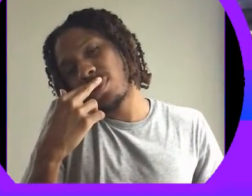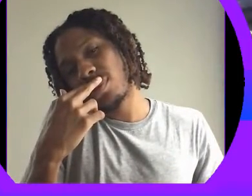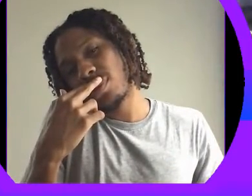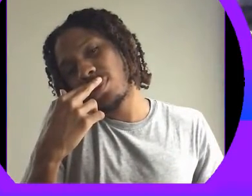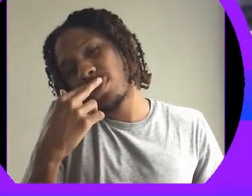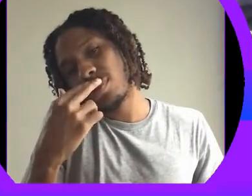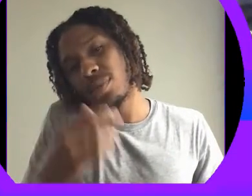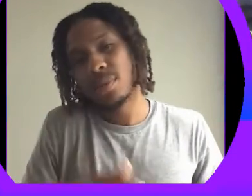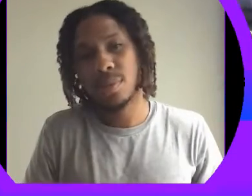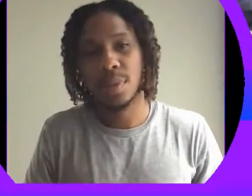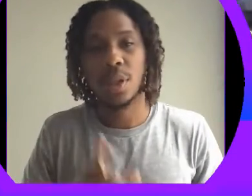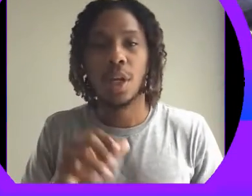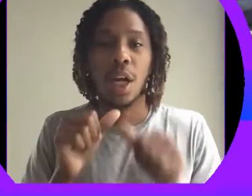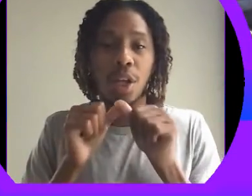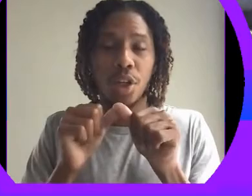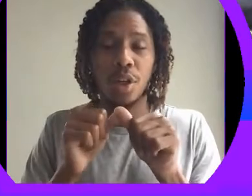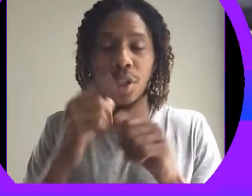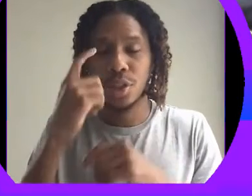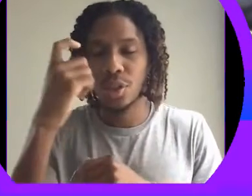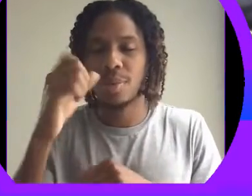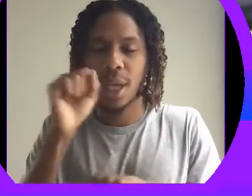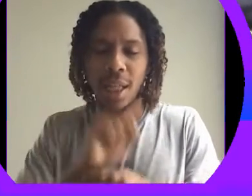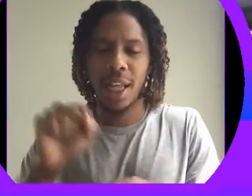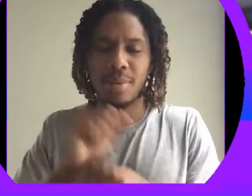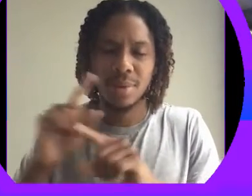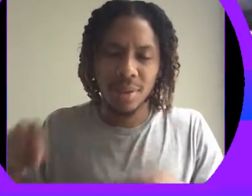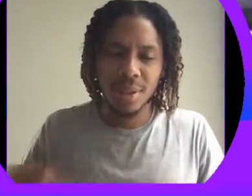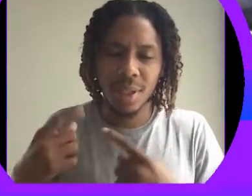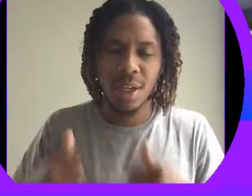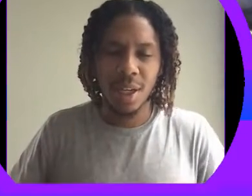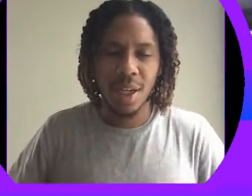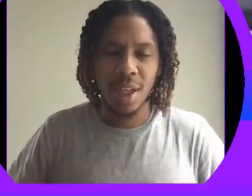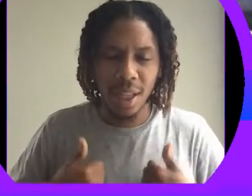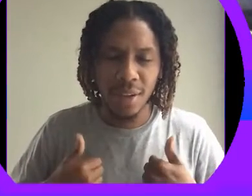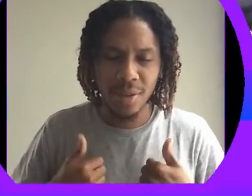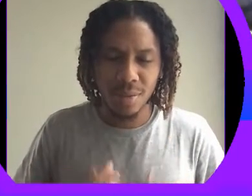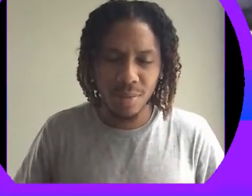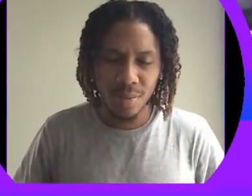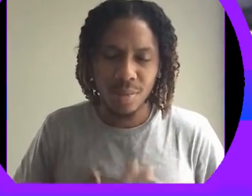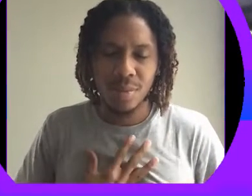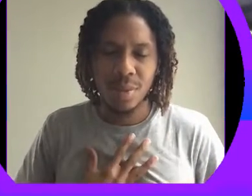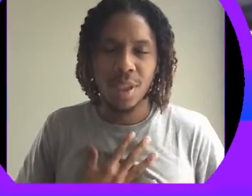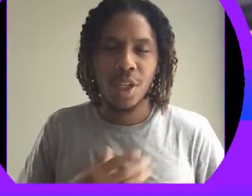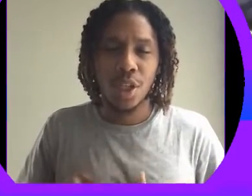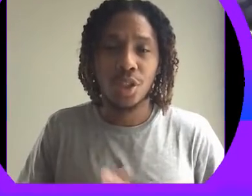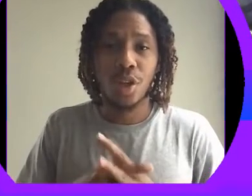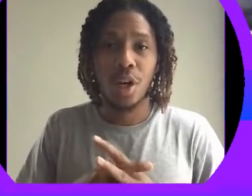The faint musk of enduring dreams and labors of your life perfume you. It